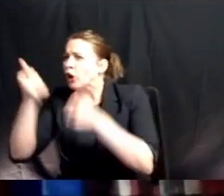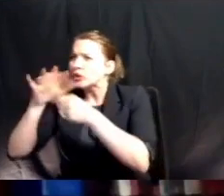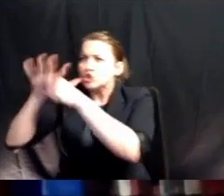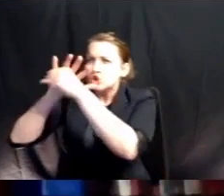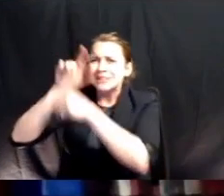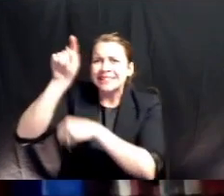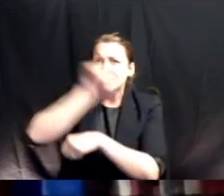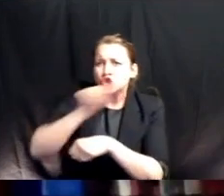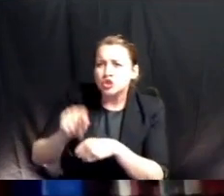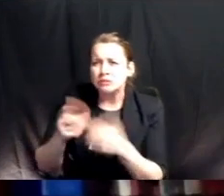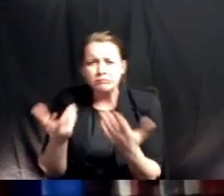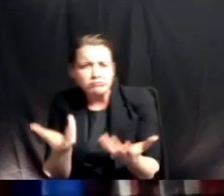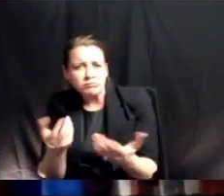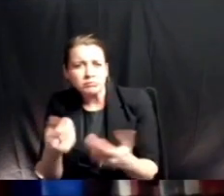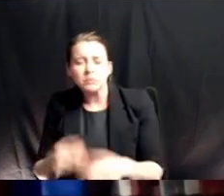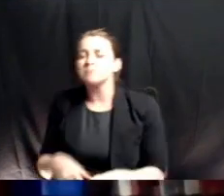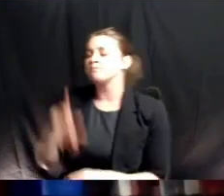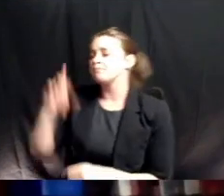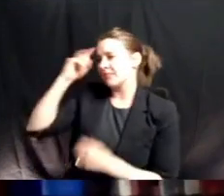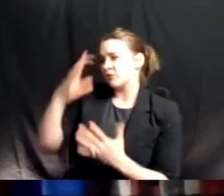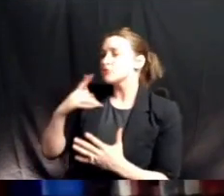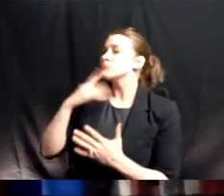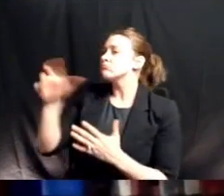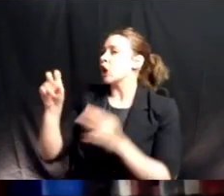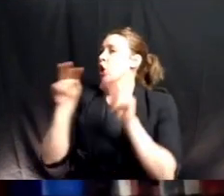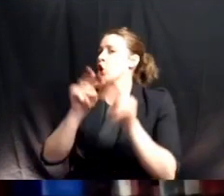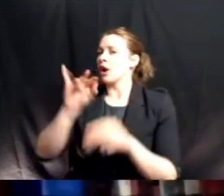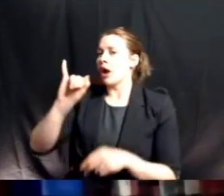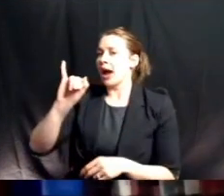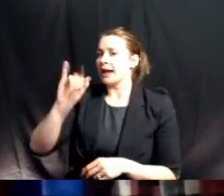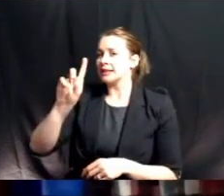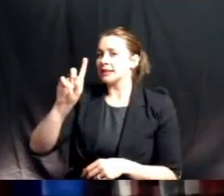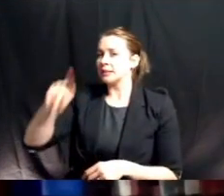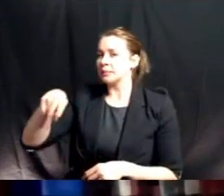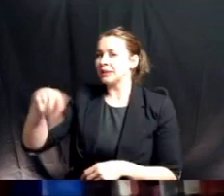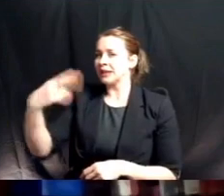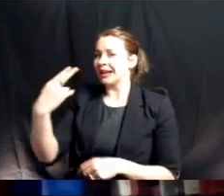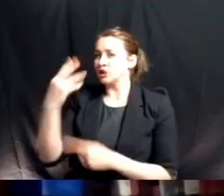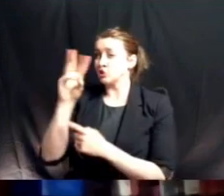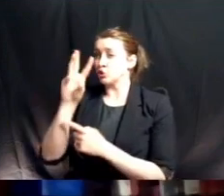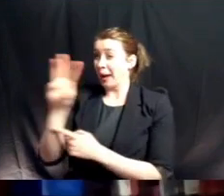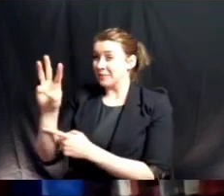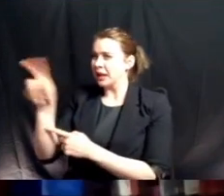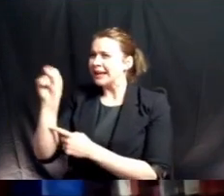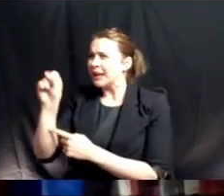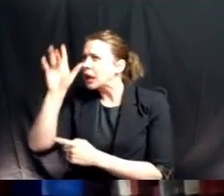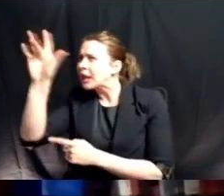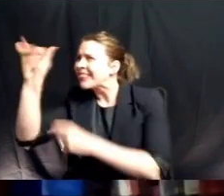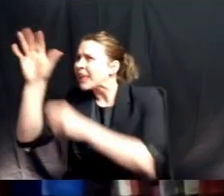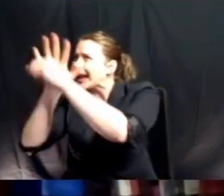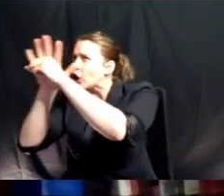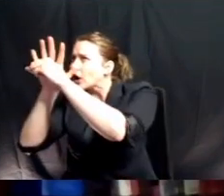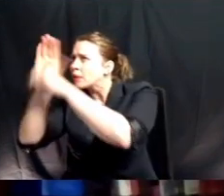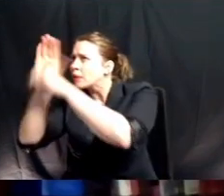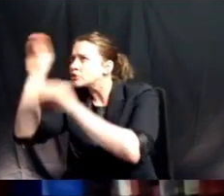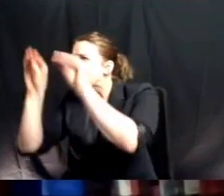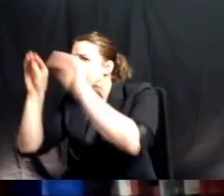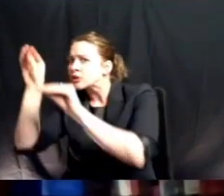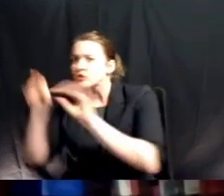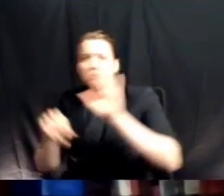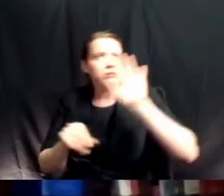website. You can take a look at the positivity rates for each region. And again, it's, the goal here is to keep it